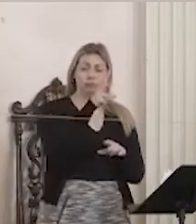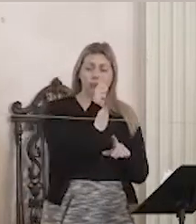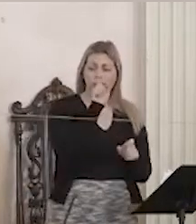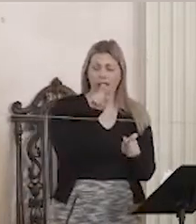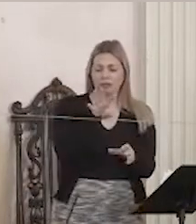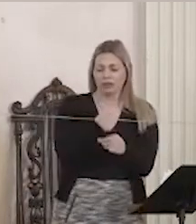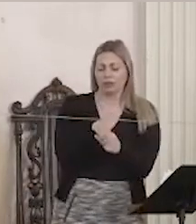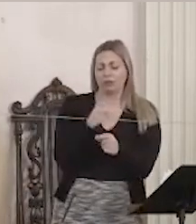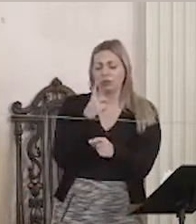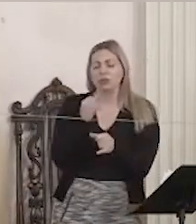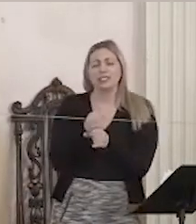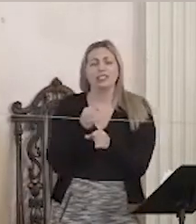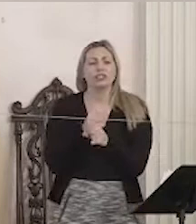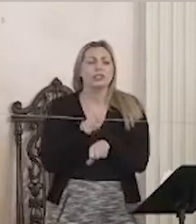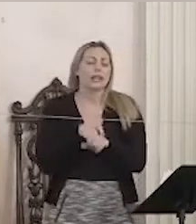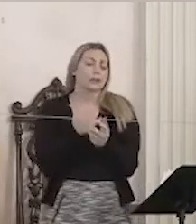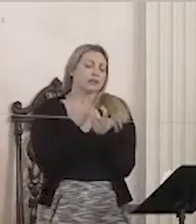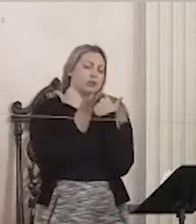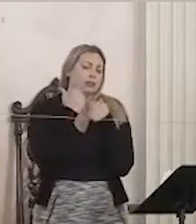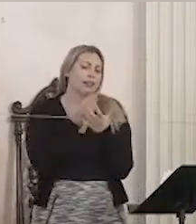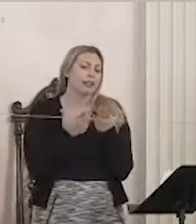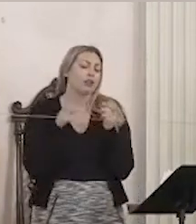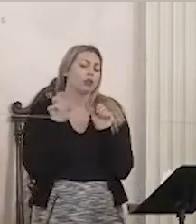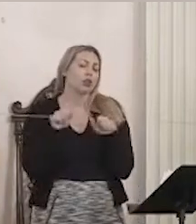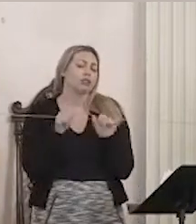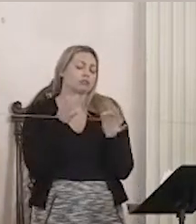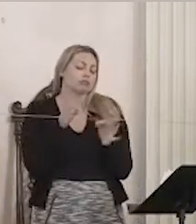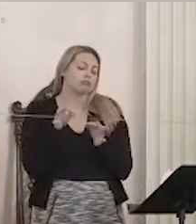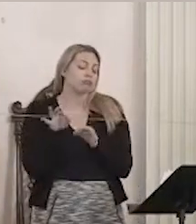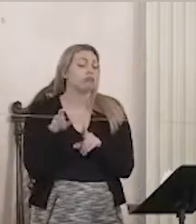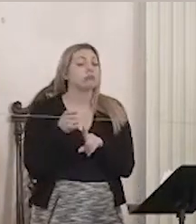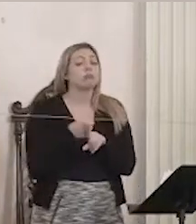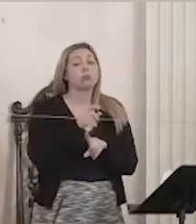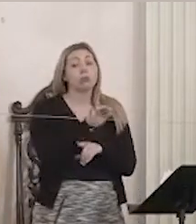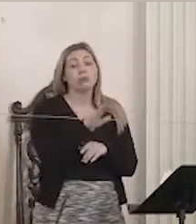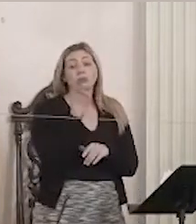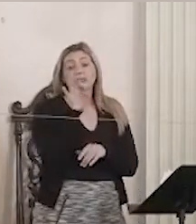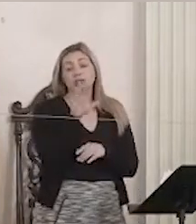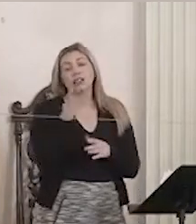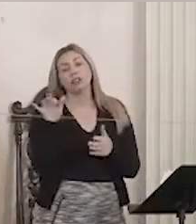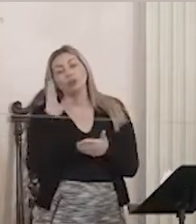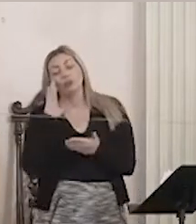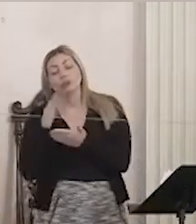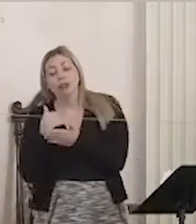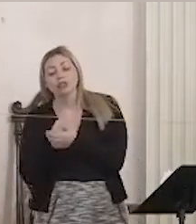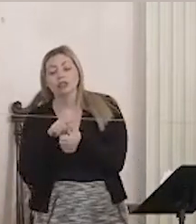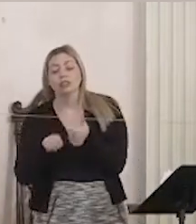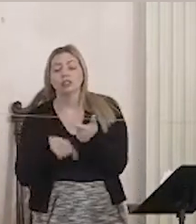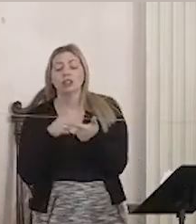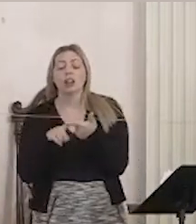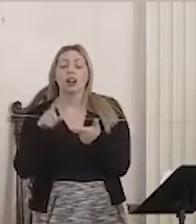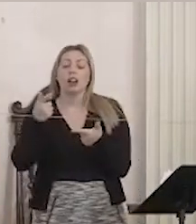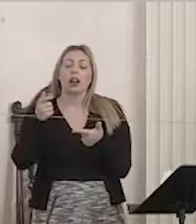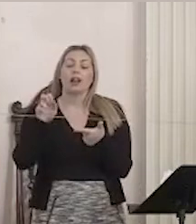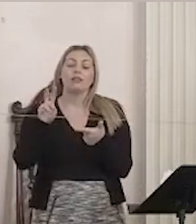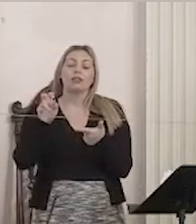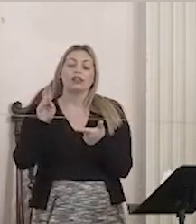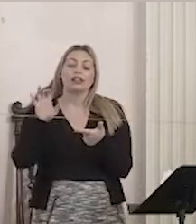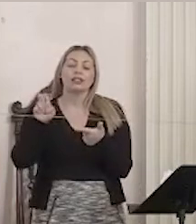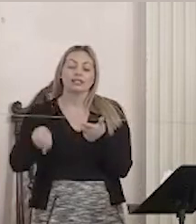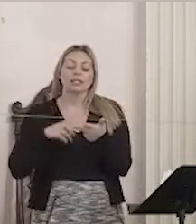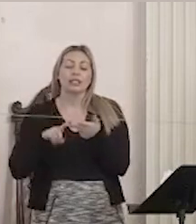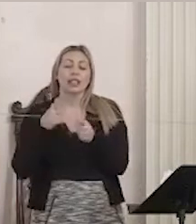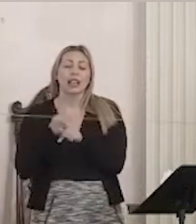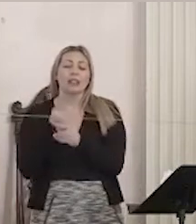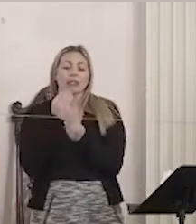those institutionally time-consuming things that detracted from the ministry, budgets and governance and bylaws and care and feeding of